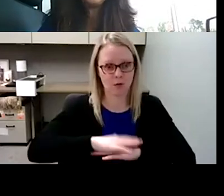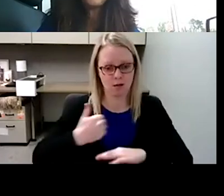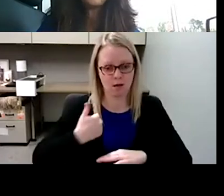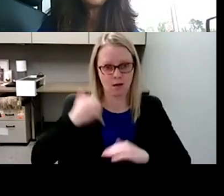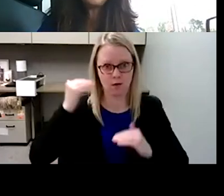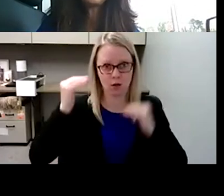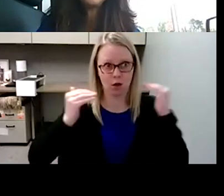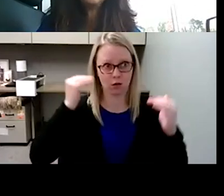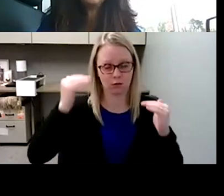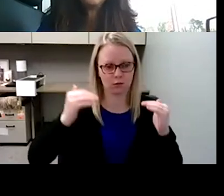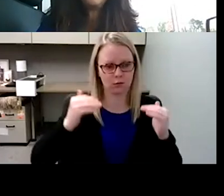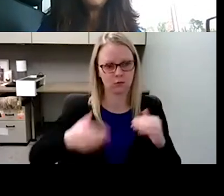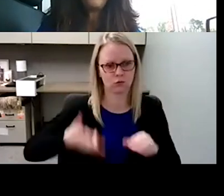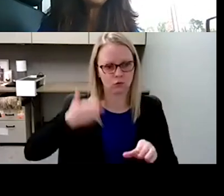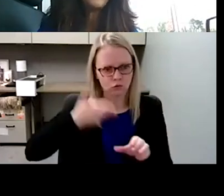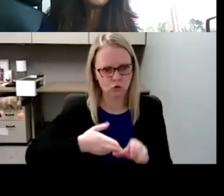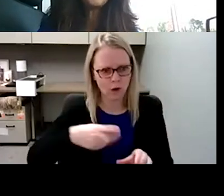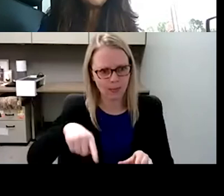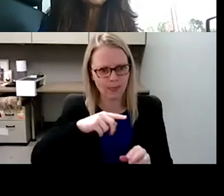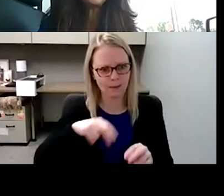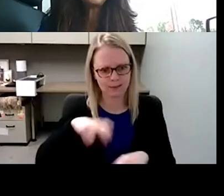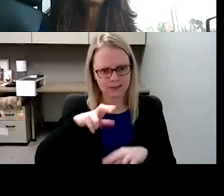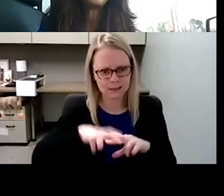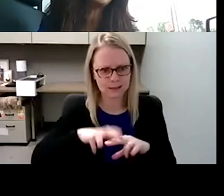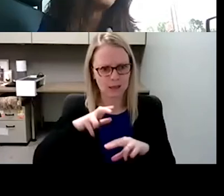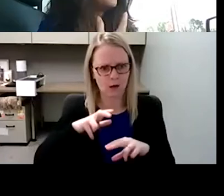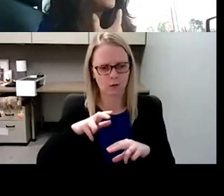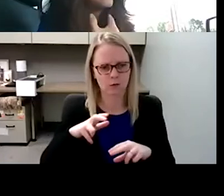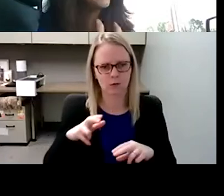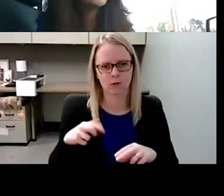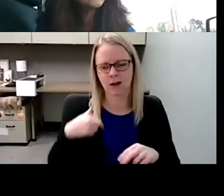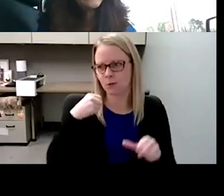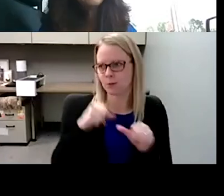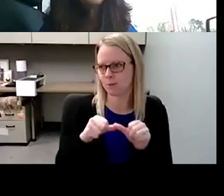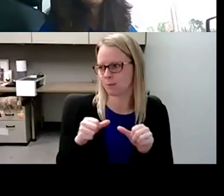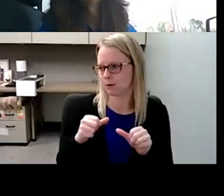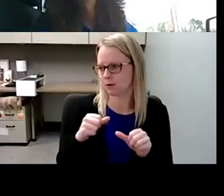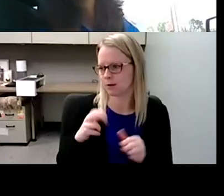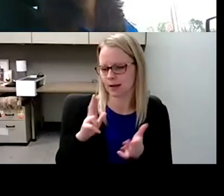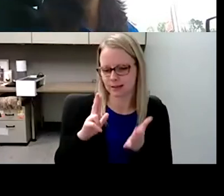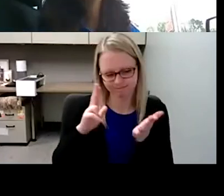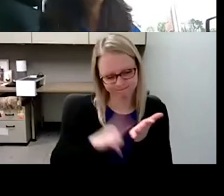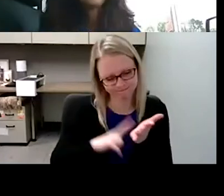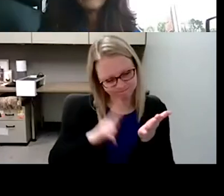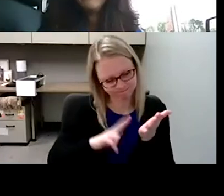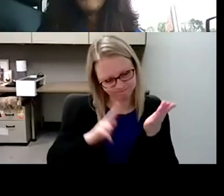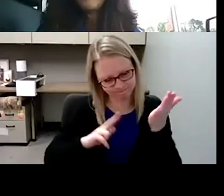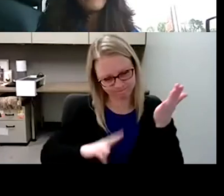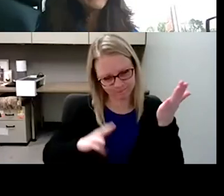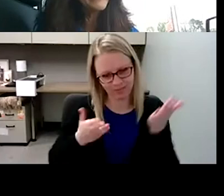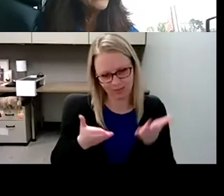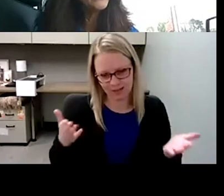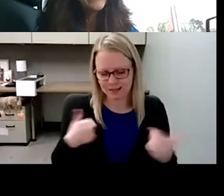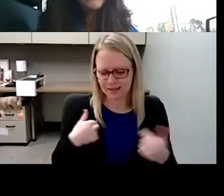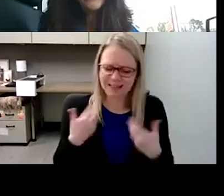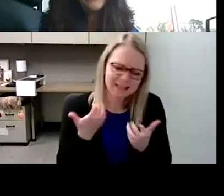There's been so many things over my career that I've signed up for, and it comes time, I'm like, I don't want to do this. But I